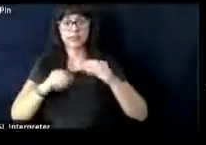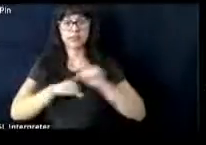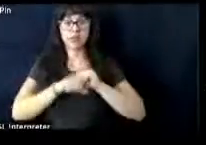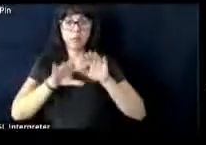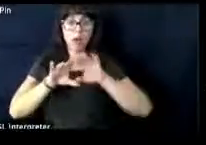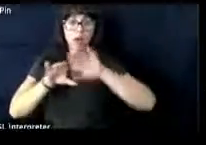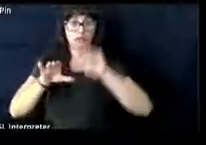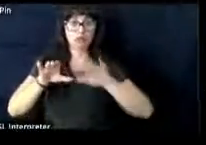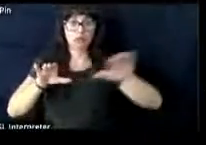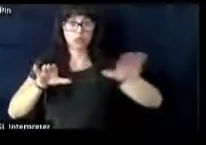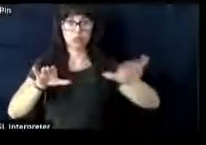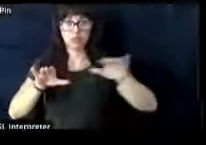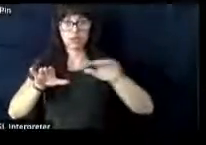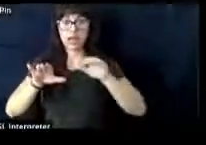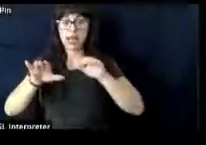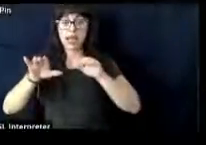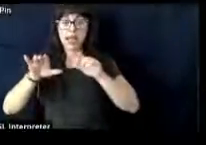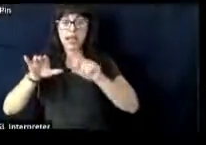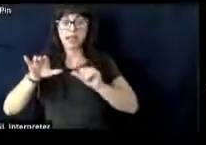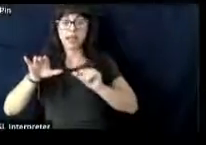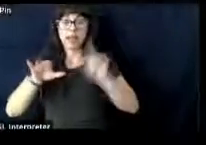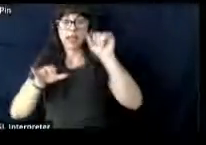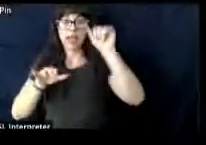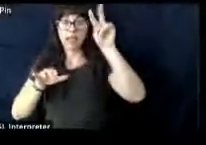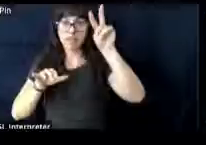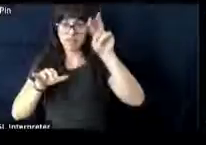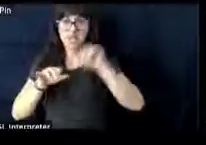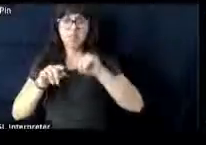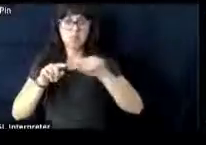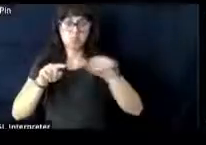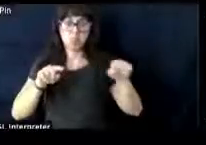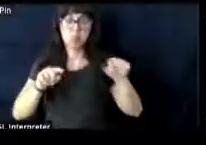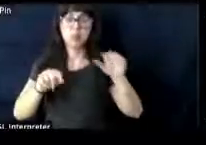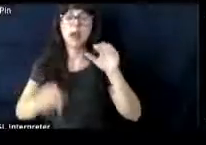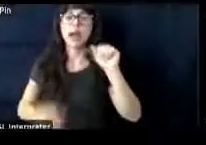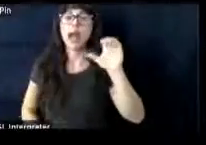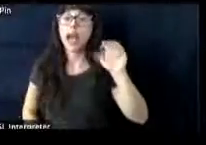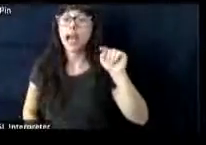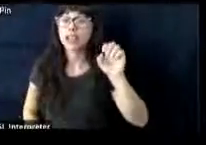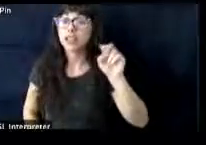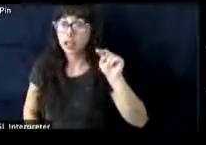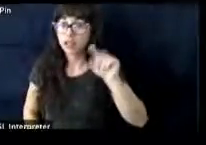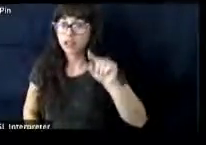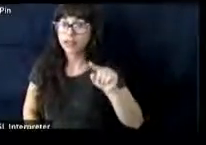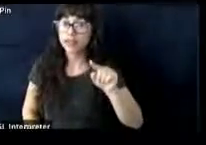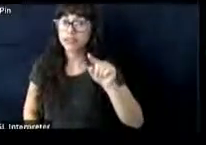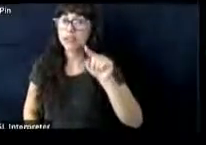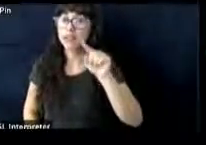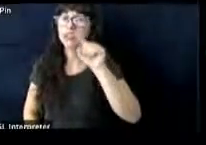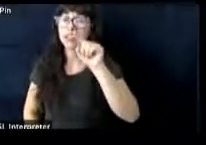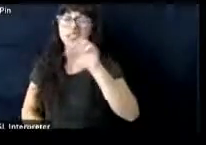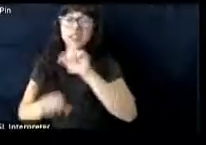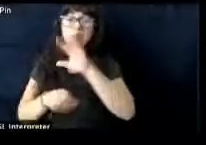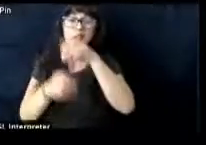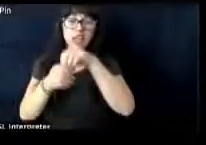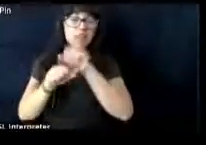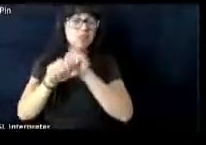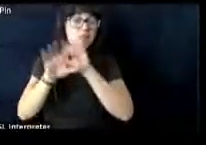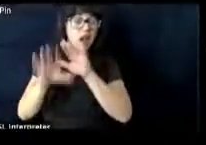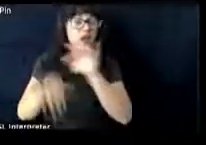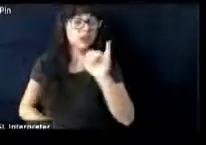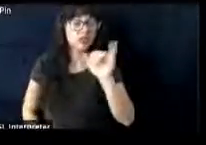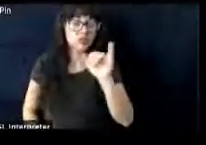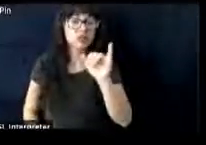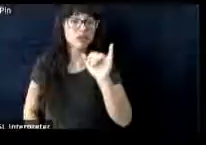area. And as you come up over through Acton is in the mountains, and you just come up over.